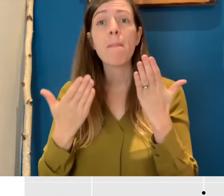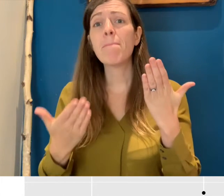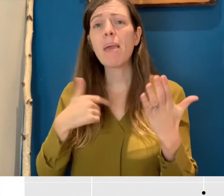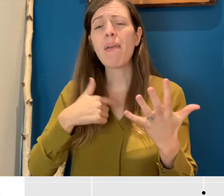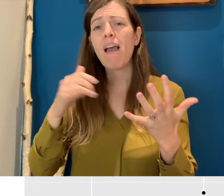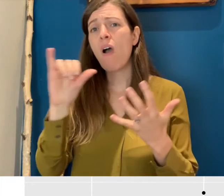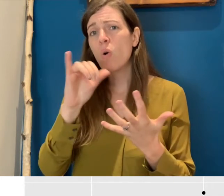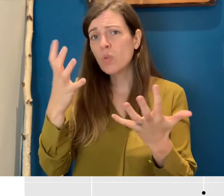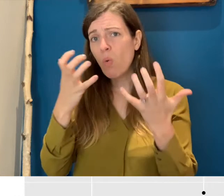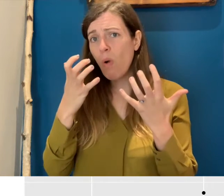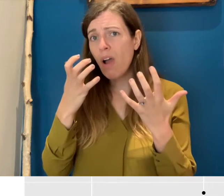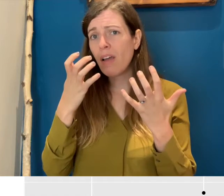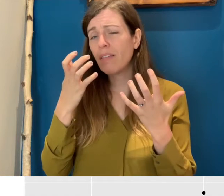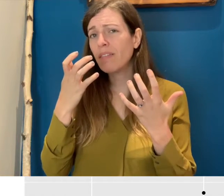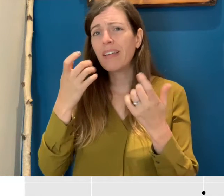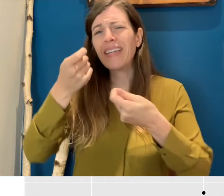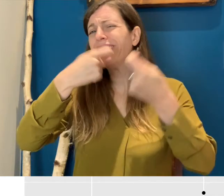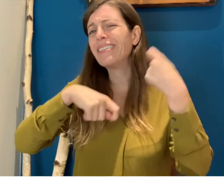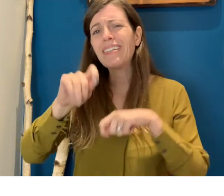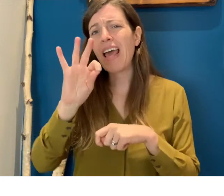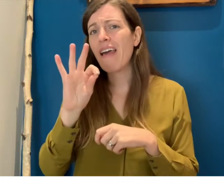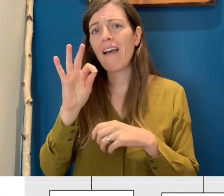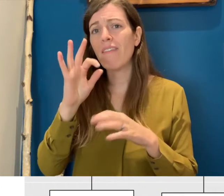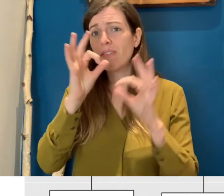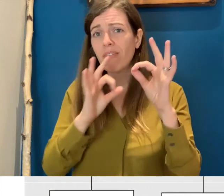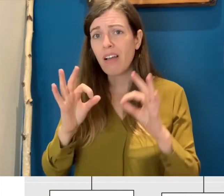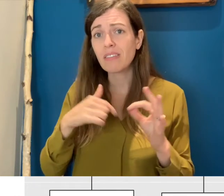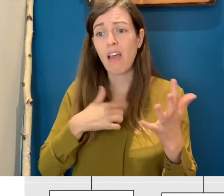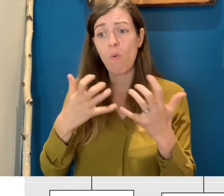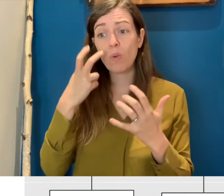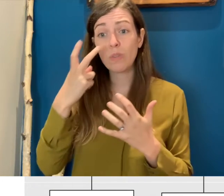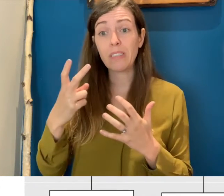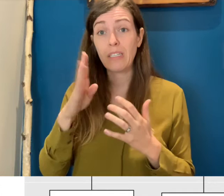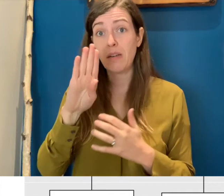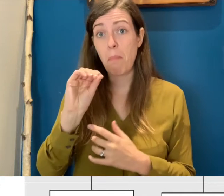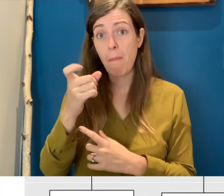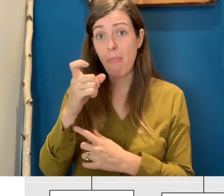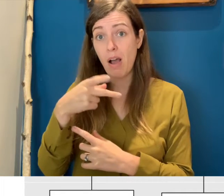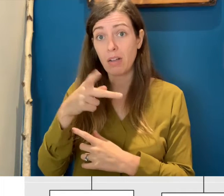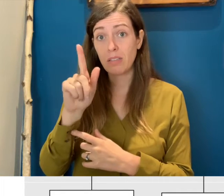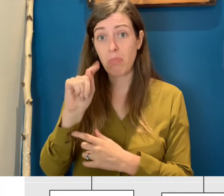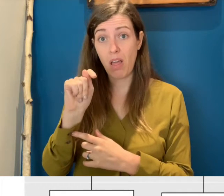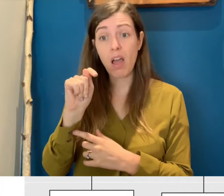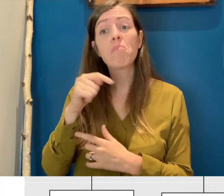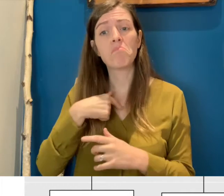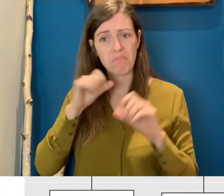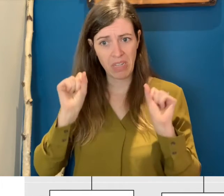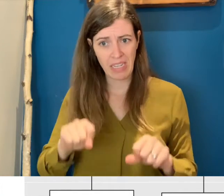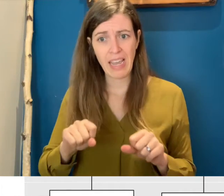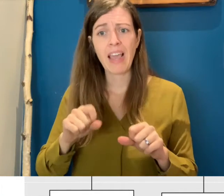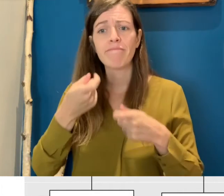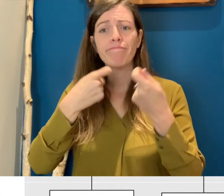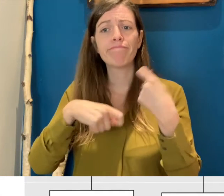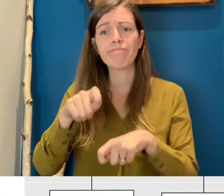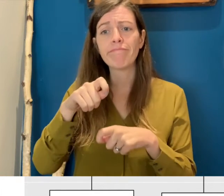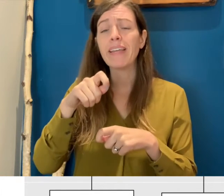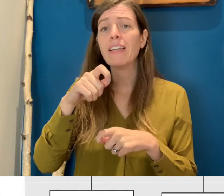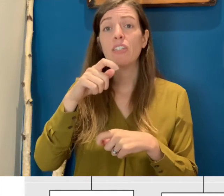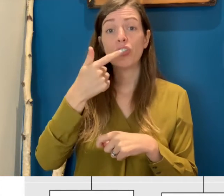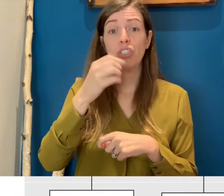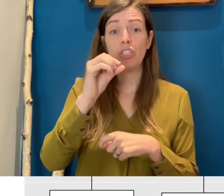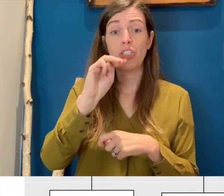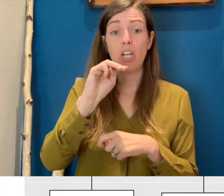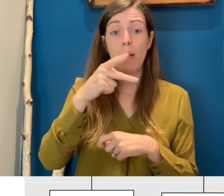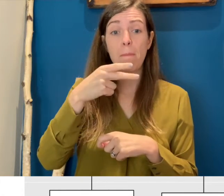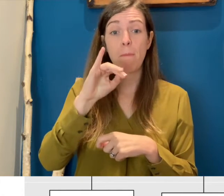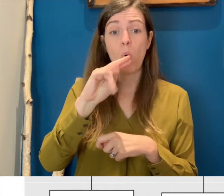student. I may also want, instead of just using the dots, I might want to see a box plot to give you the